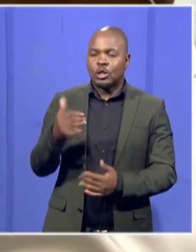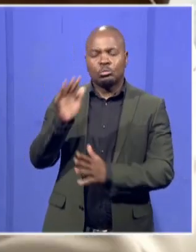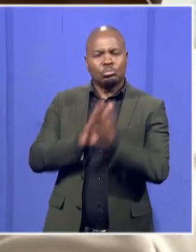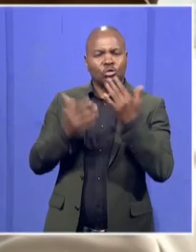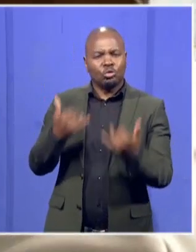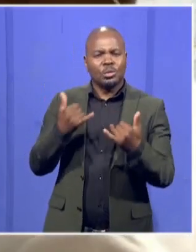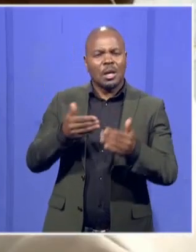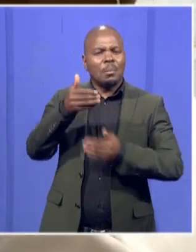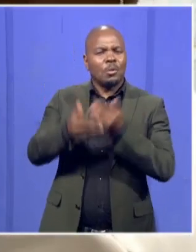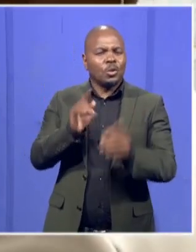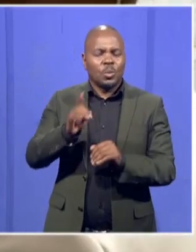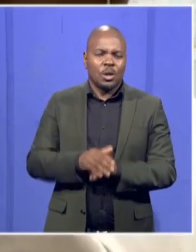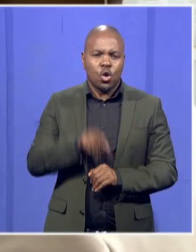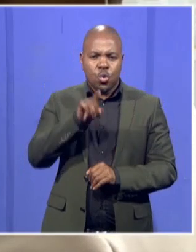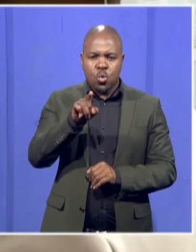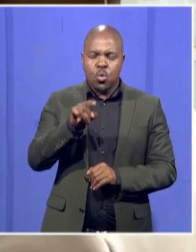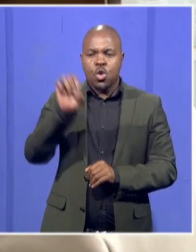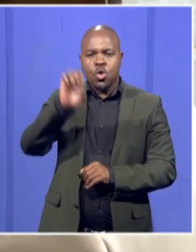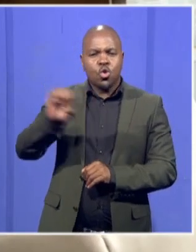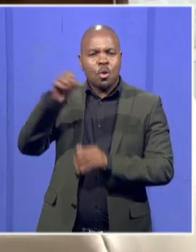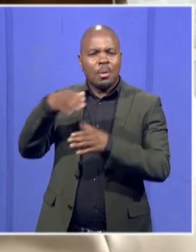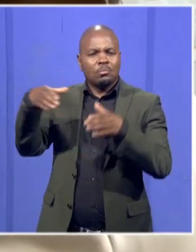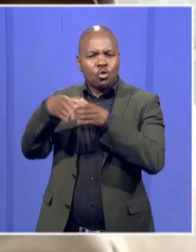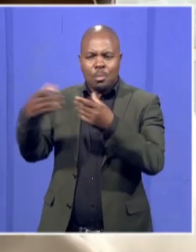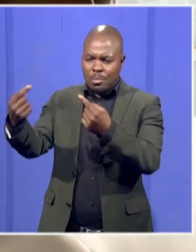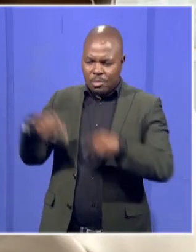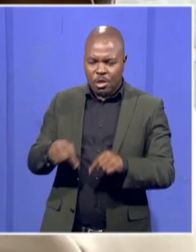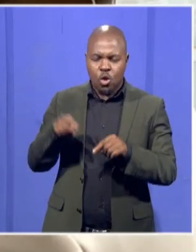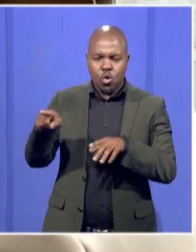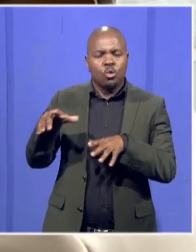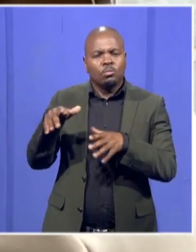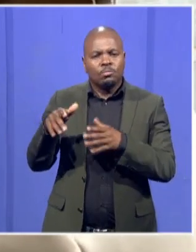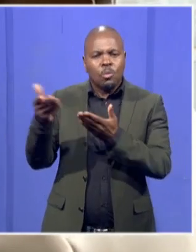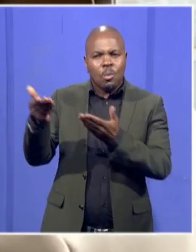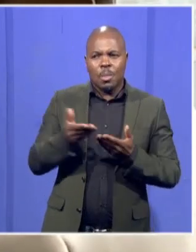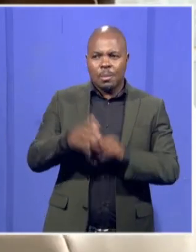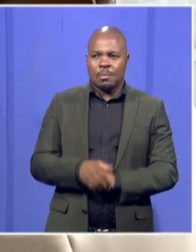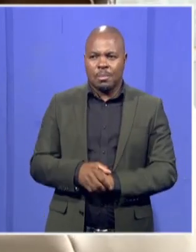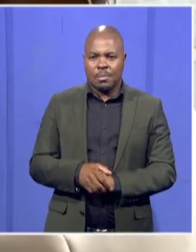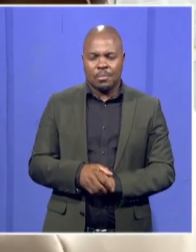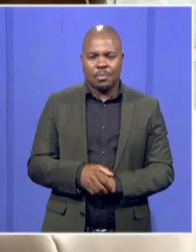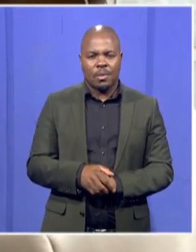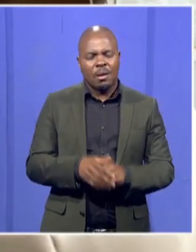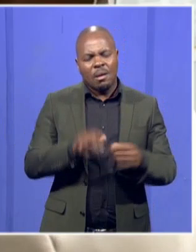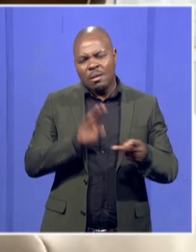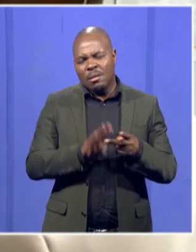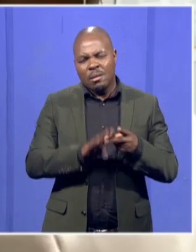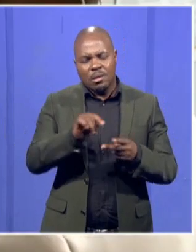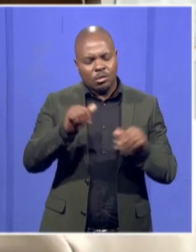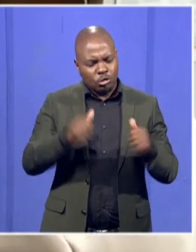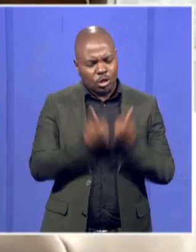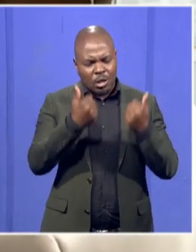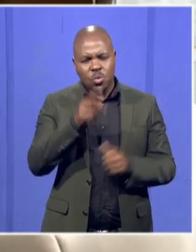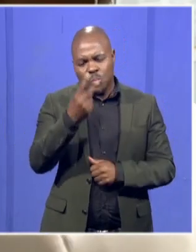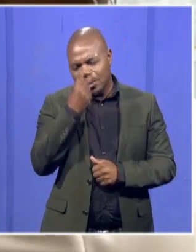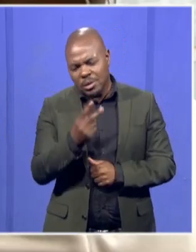also you hosting that European delegation. Just what was that about and also what sort of challenges did you